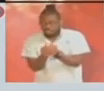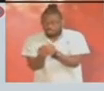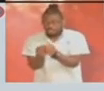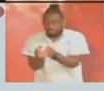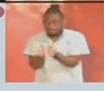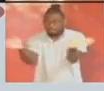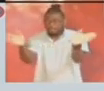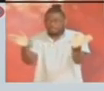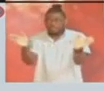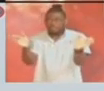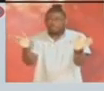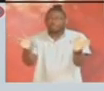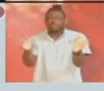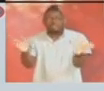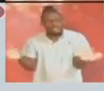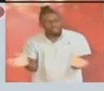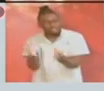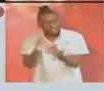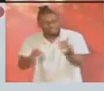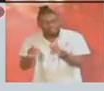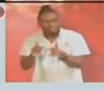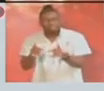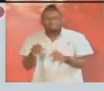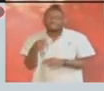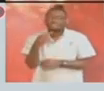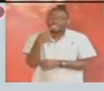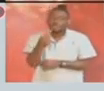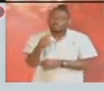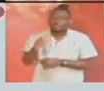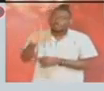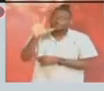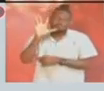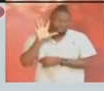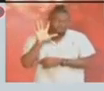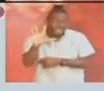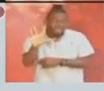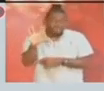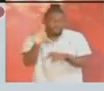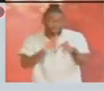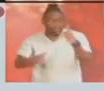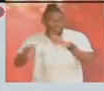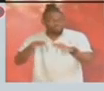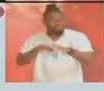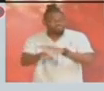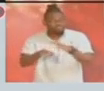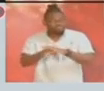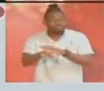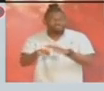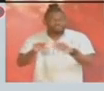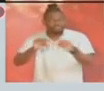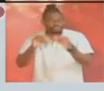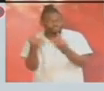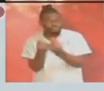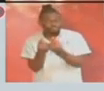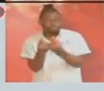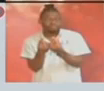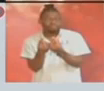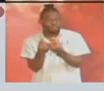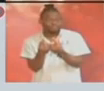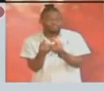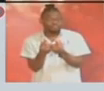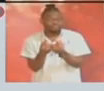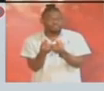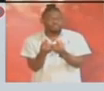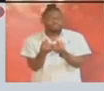persons, the same 5 persons with masking in the public domain, to please institute